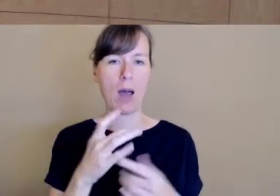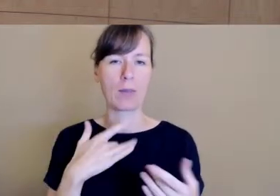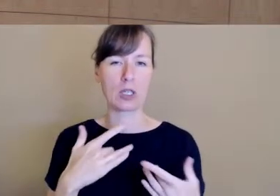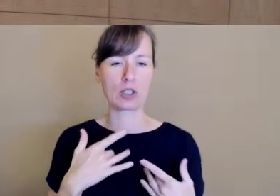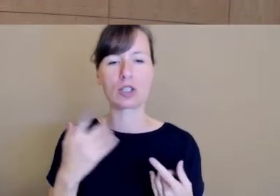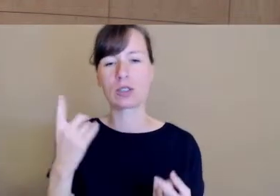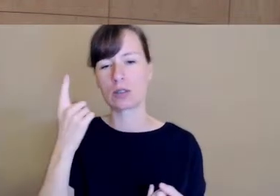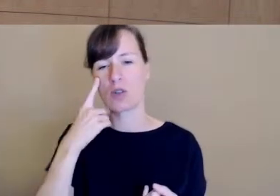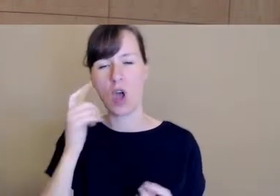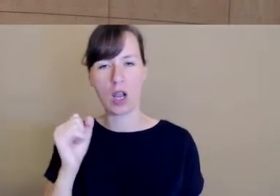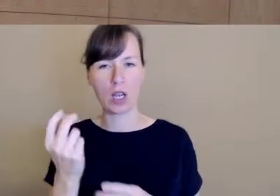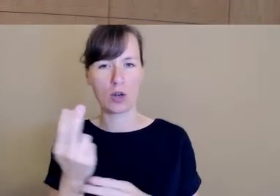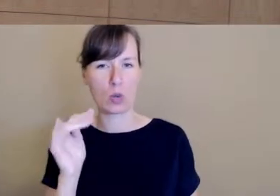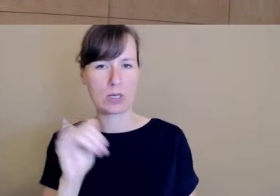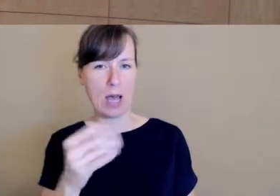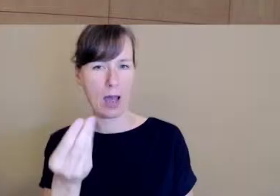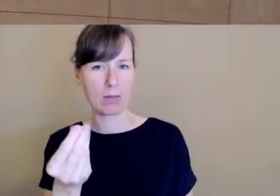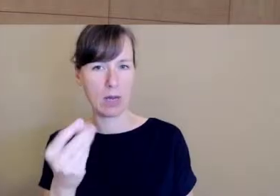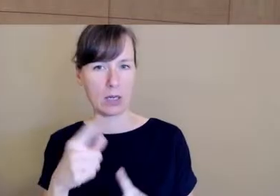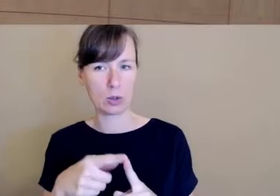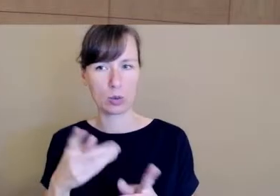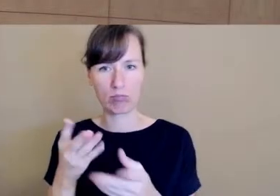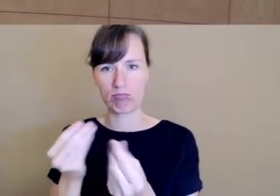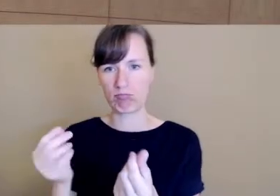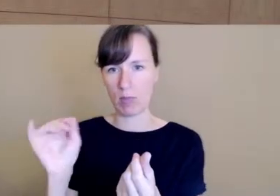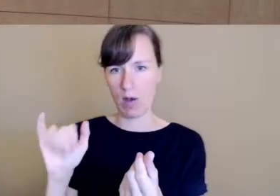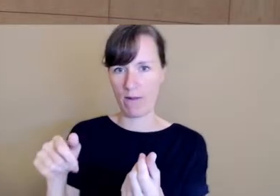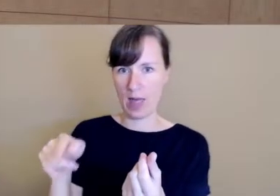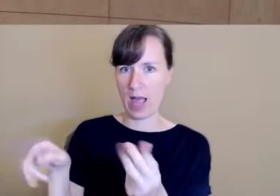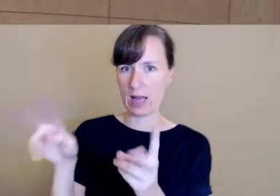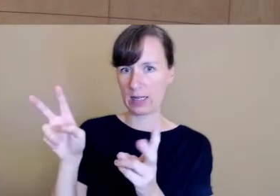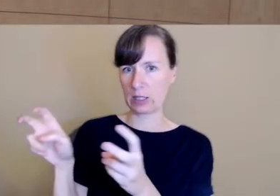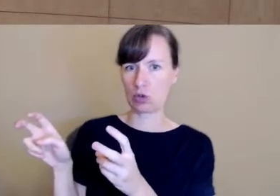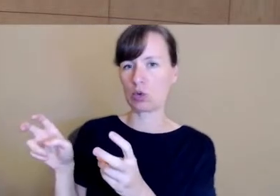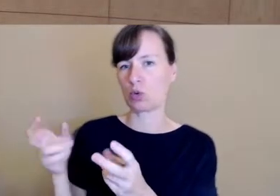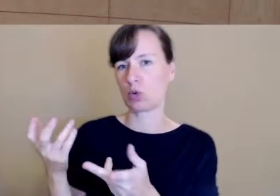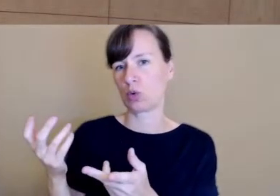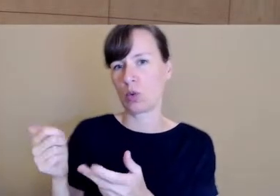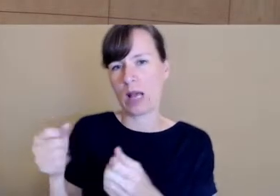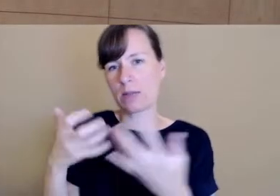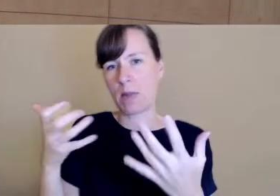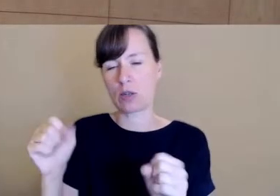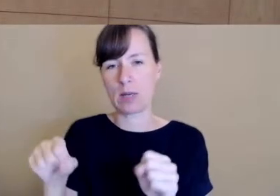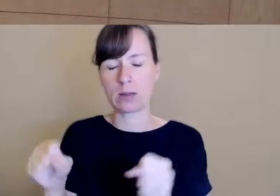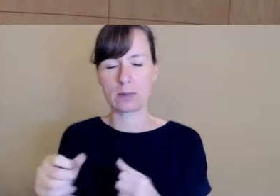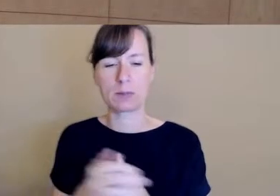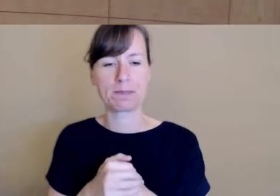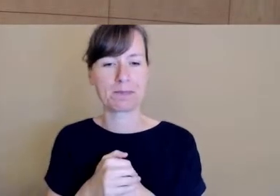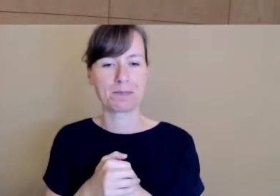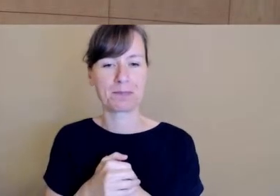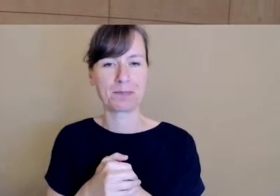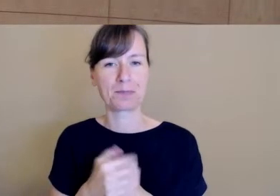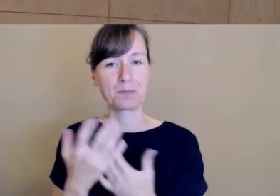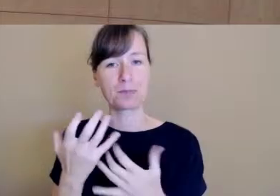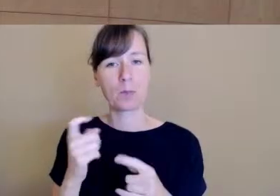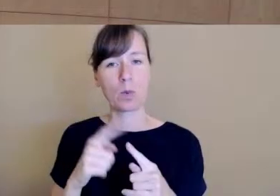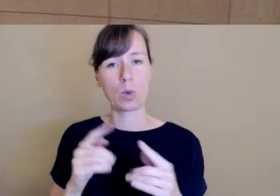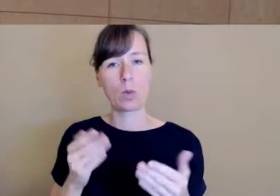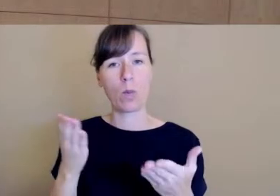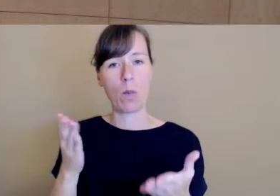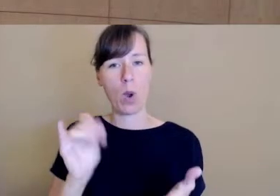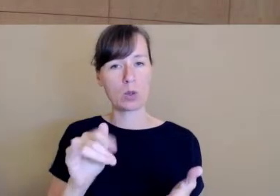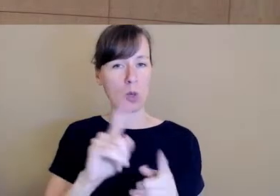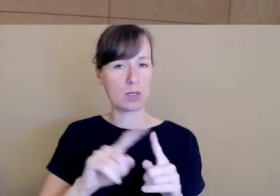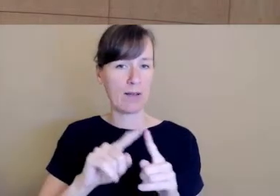to address that matter to the extent that is possible. So I wanted to put those forward as